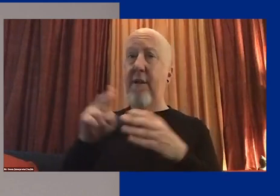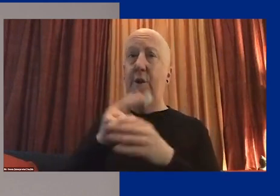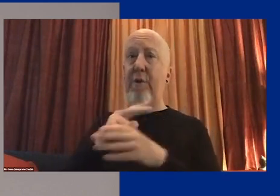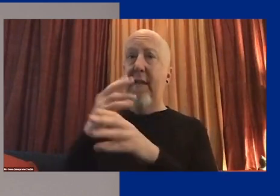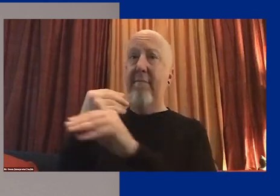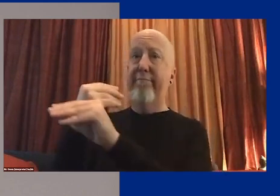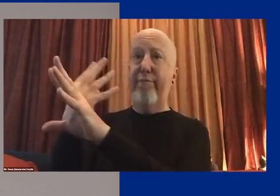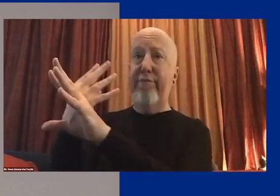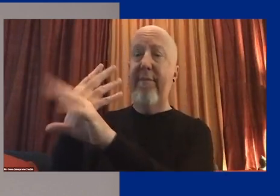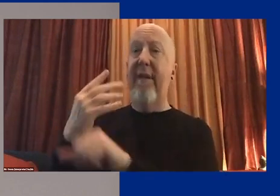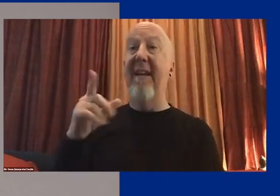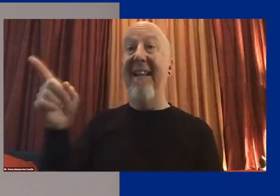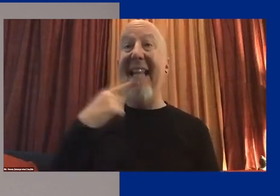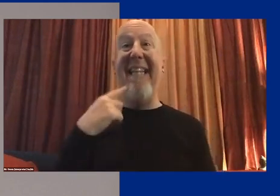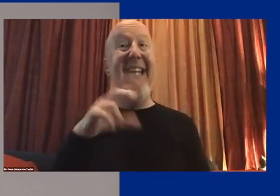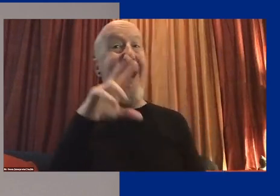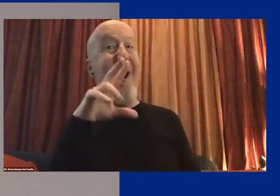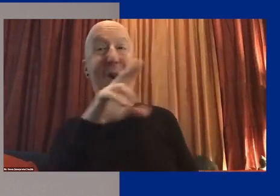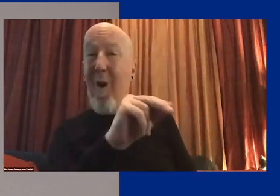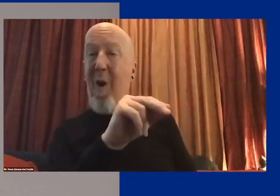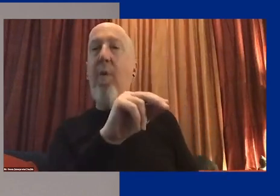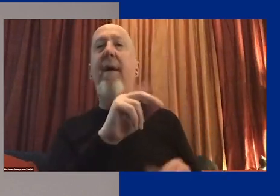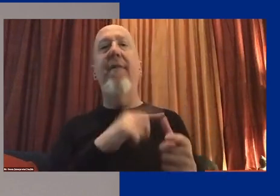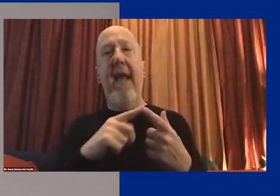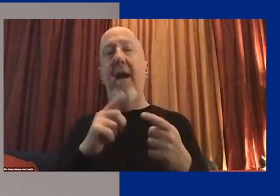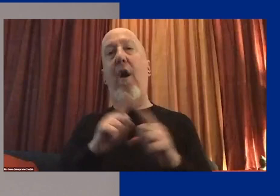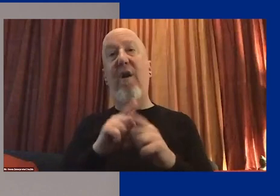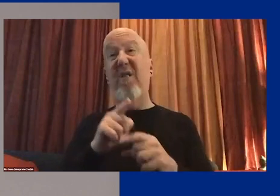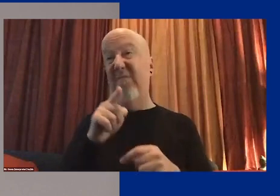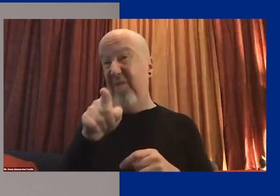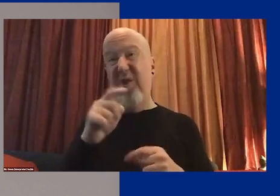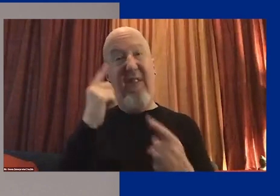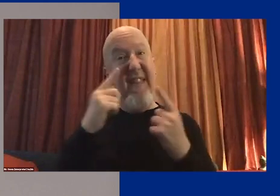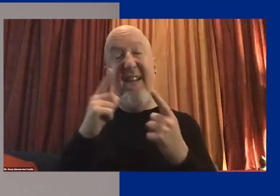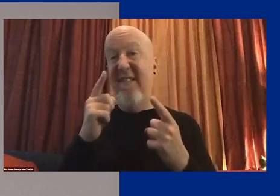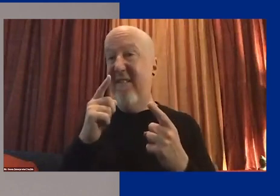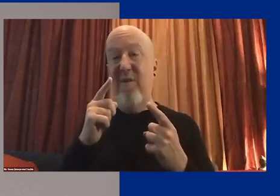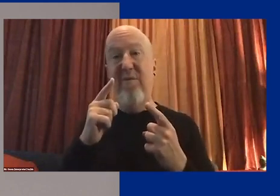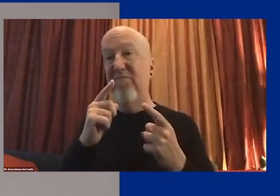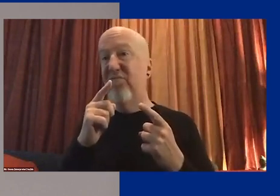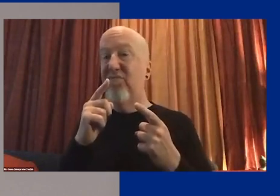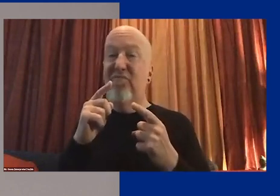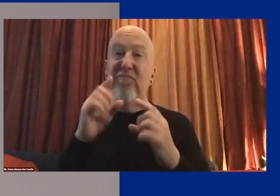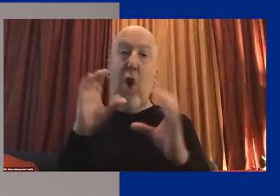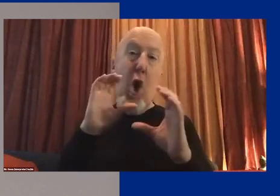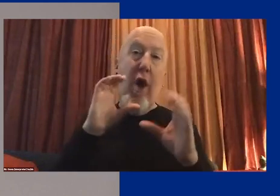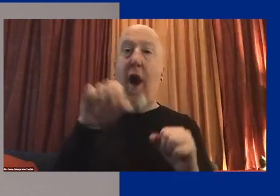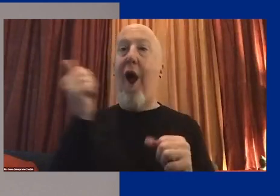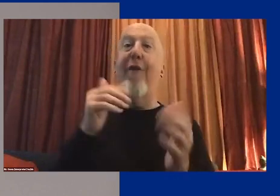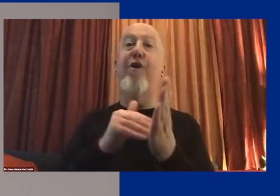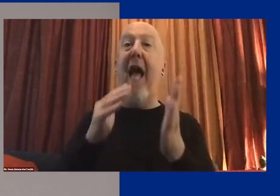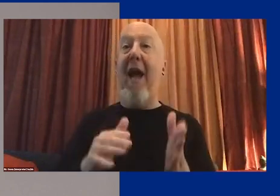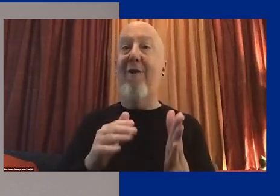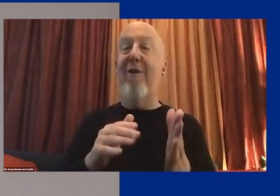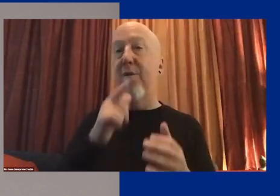the person says no, you should also consider shopping around if you can for a provider who may be able